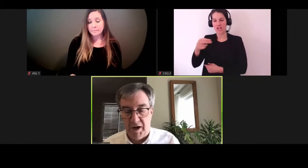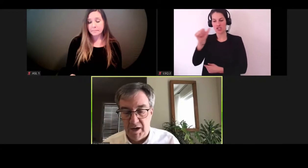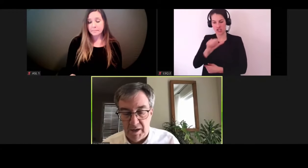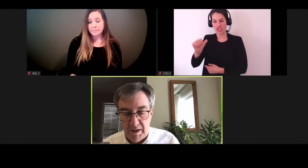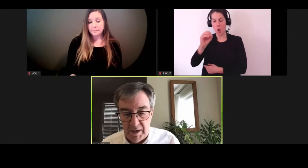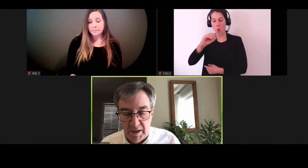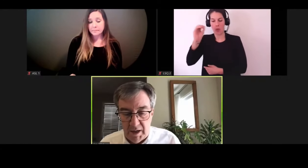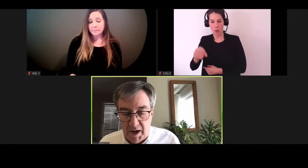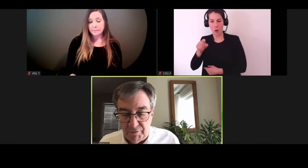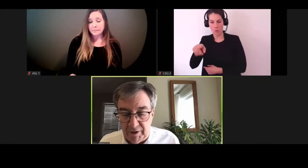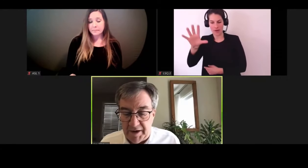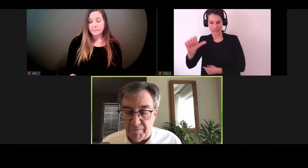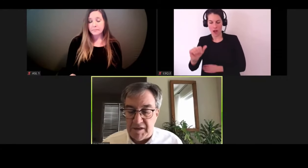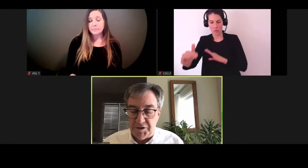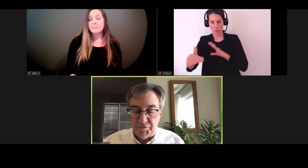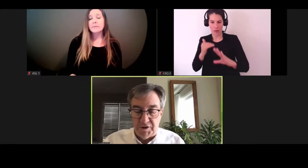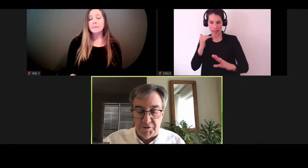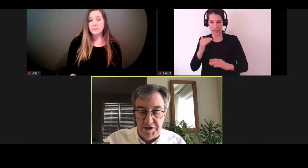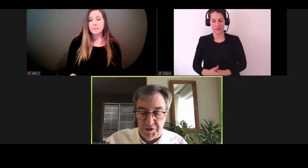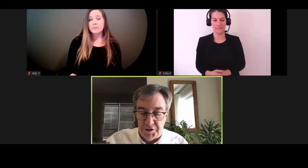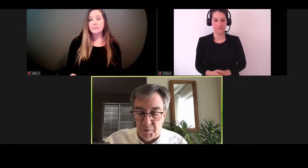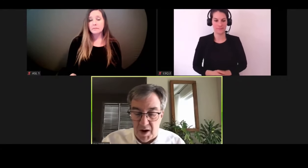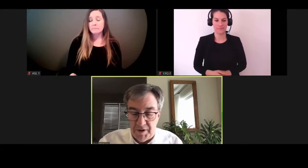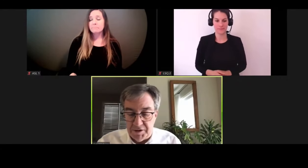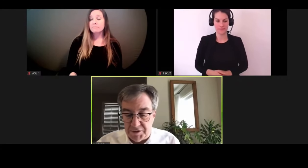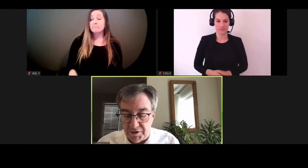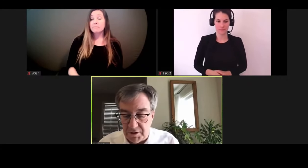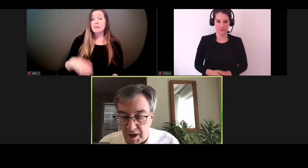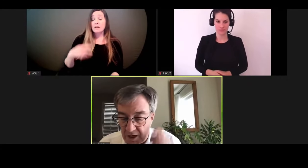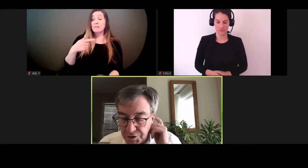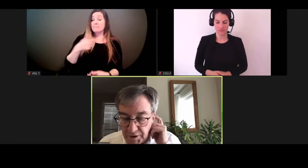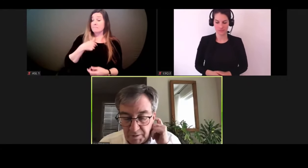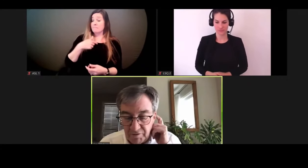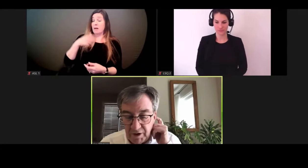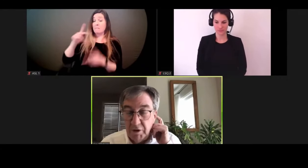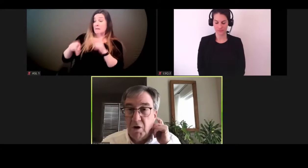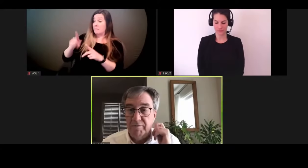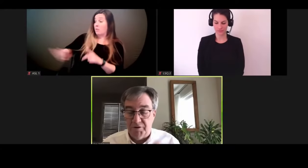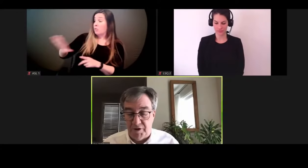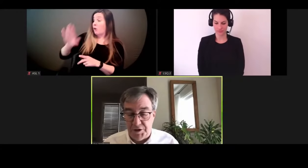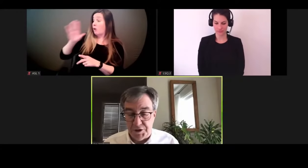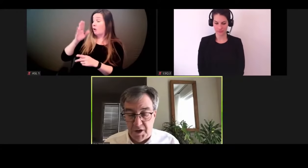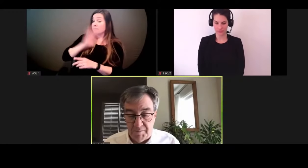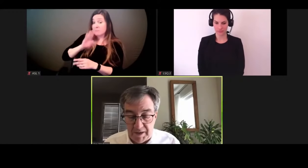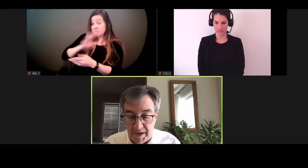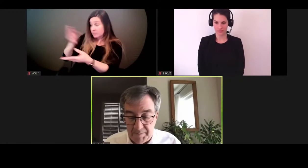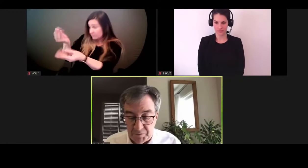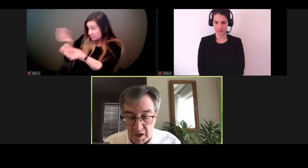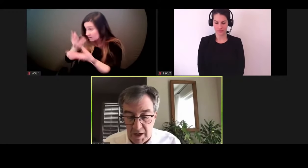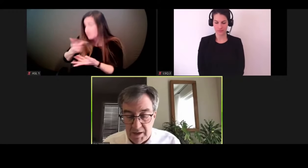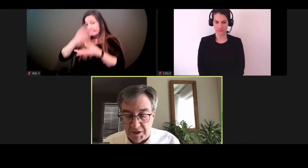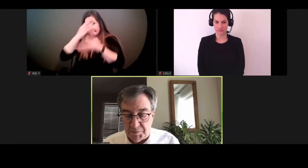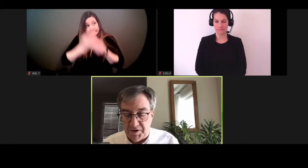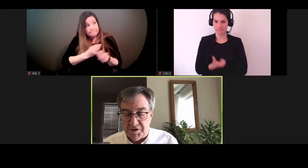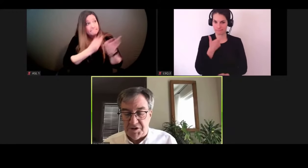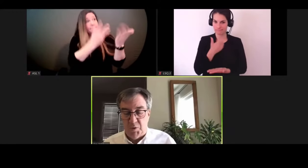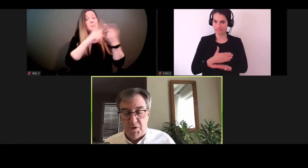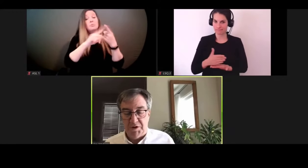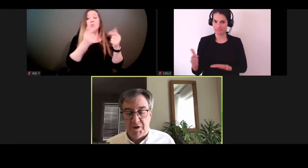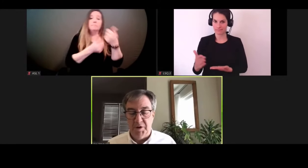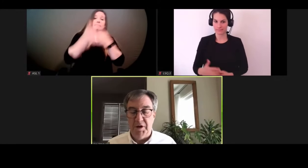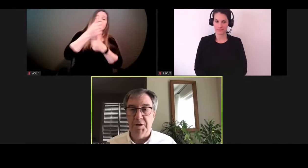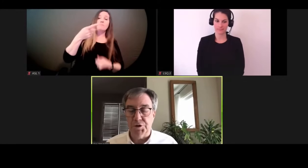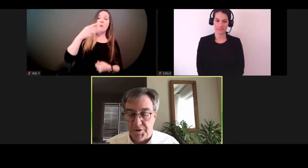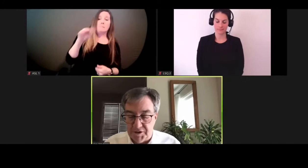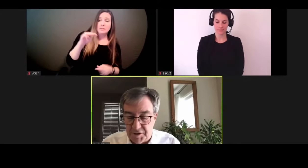gtbh@ottawa.ca. I've relayed our residents' frustrations to the Prime Minister during a very good conversation on Monday. He expressed his support